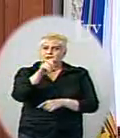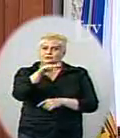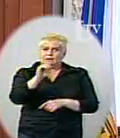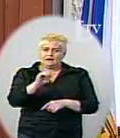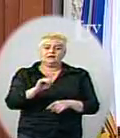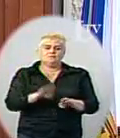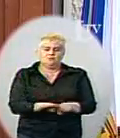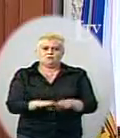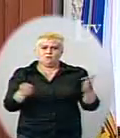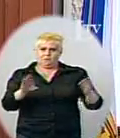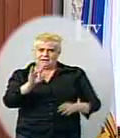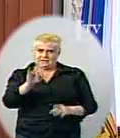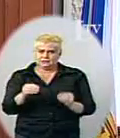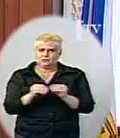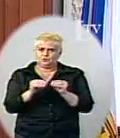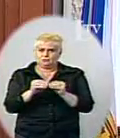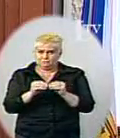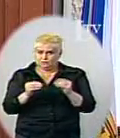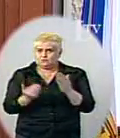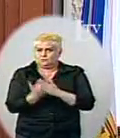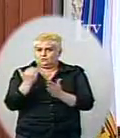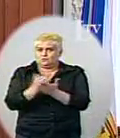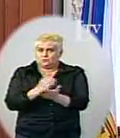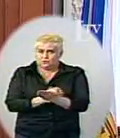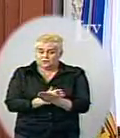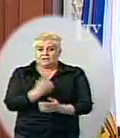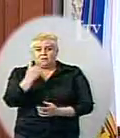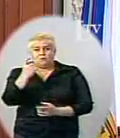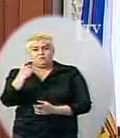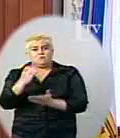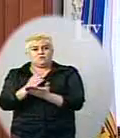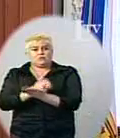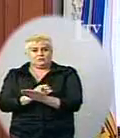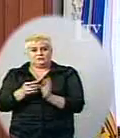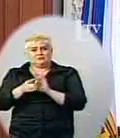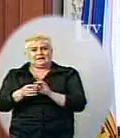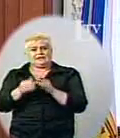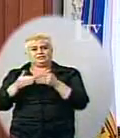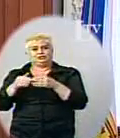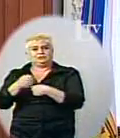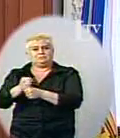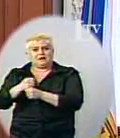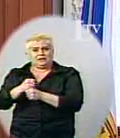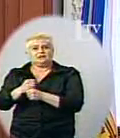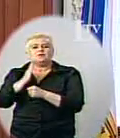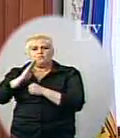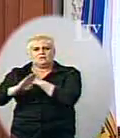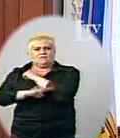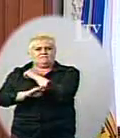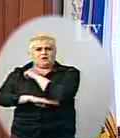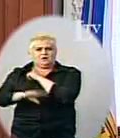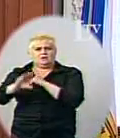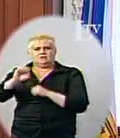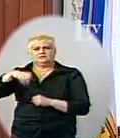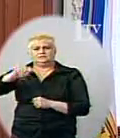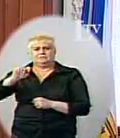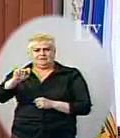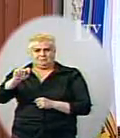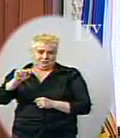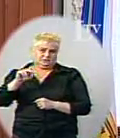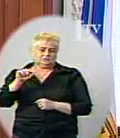new manufacturing course connected to shipbuilding will be introduced in September